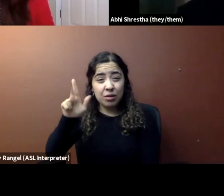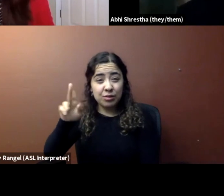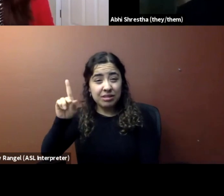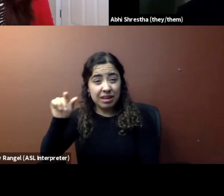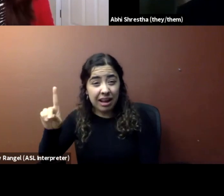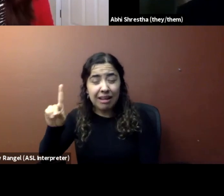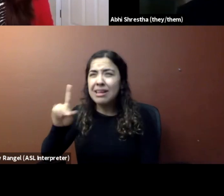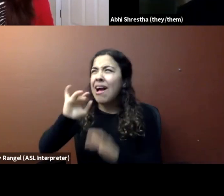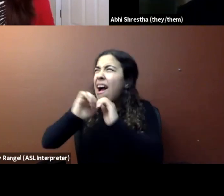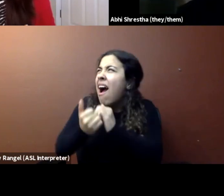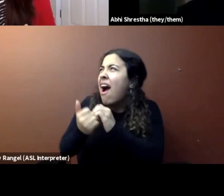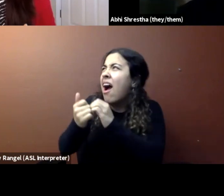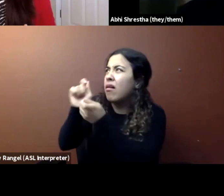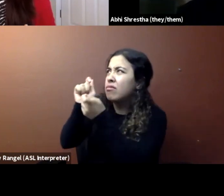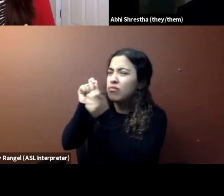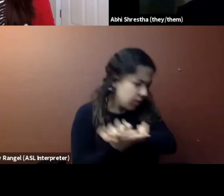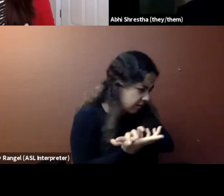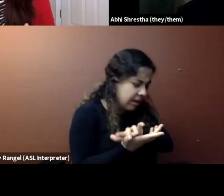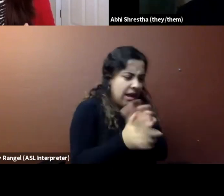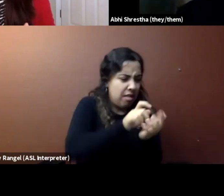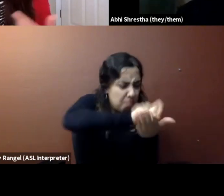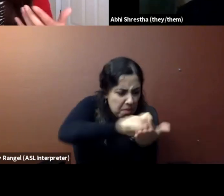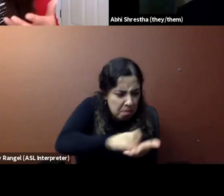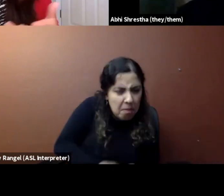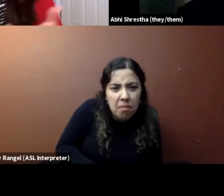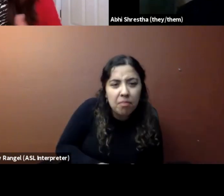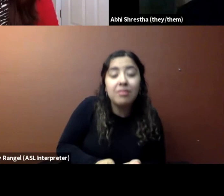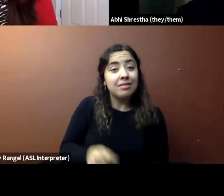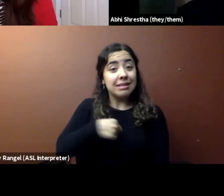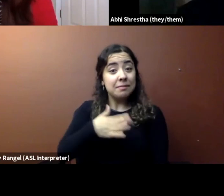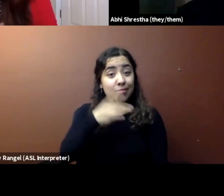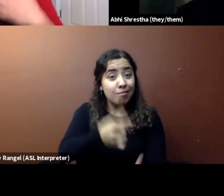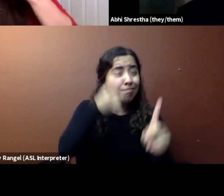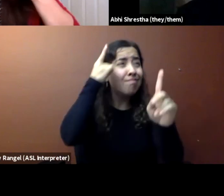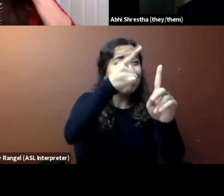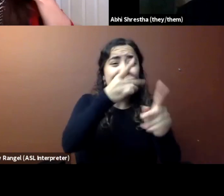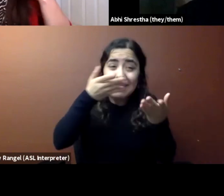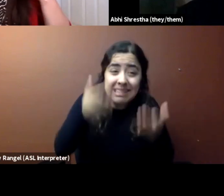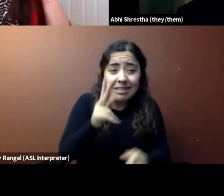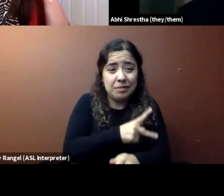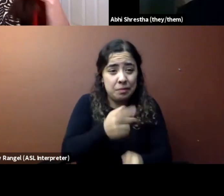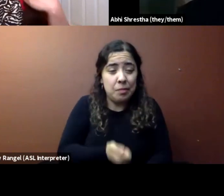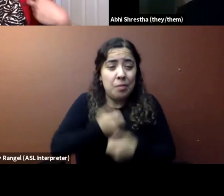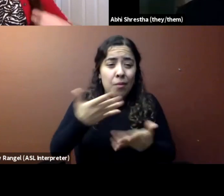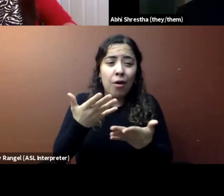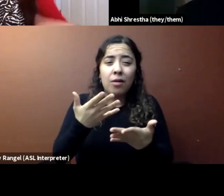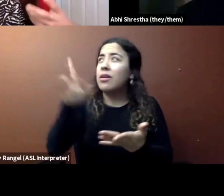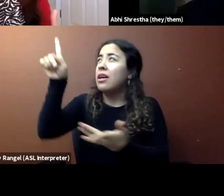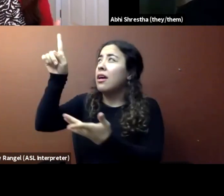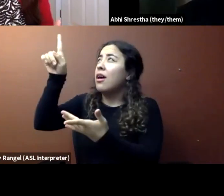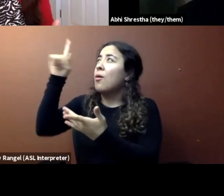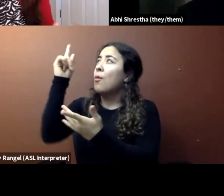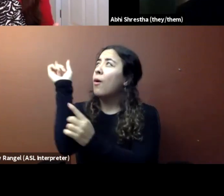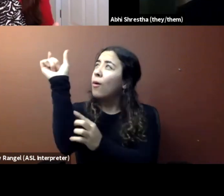my attempt is to translate is through this poem. And it's not like